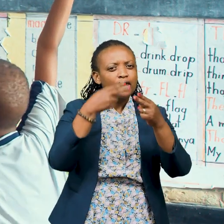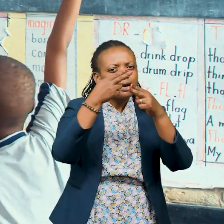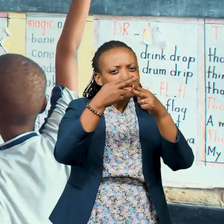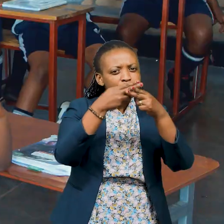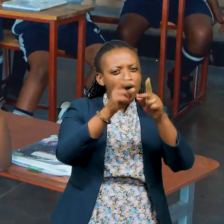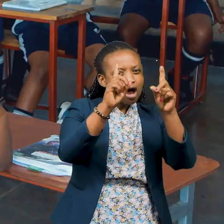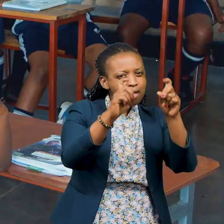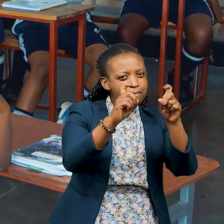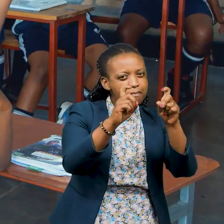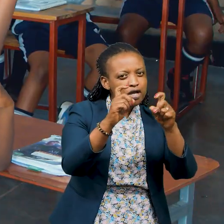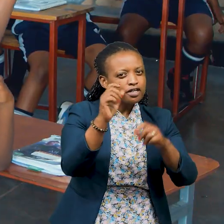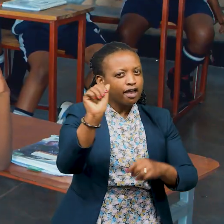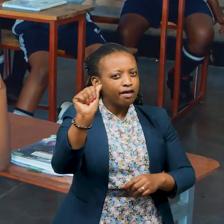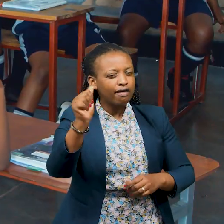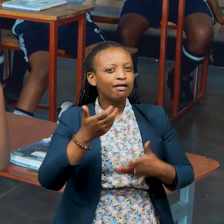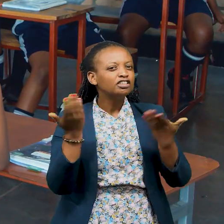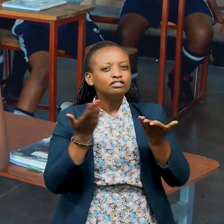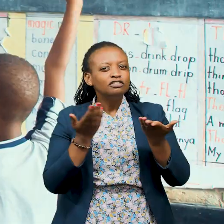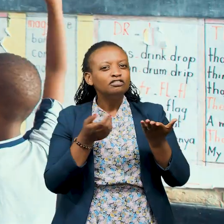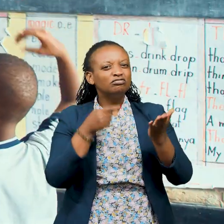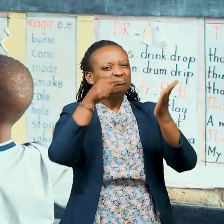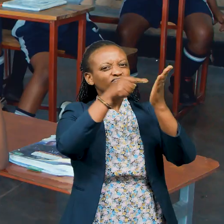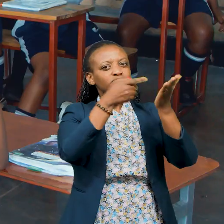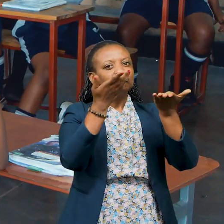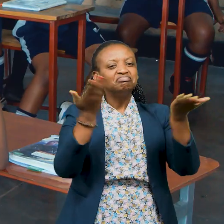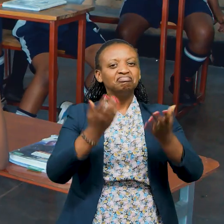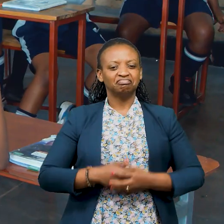image A? Yes, John.